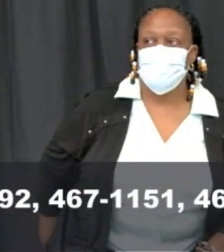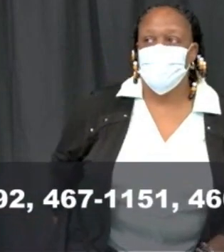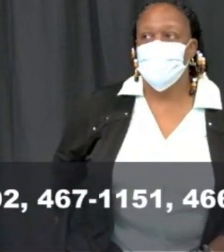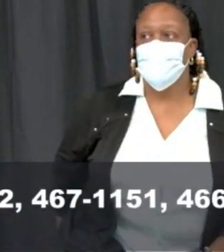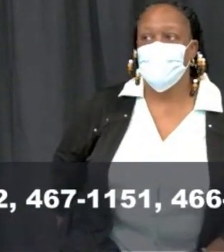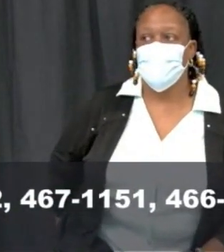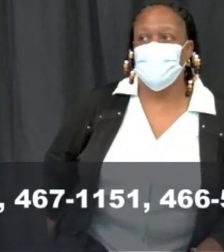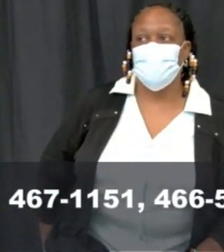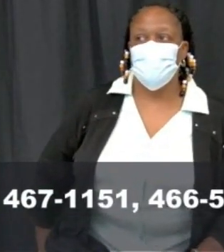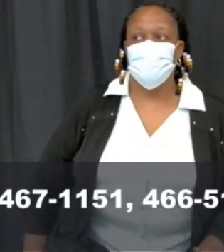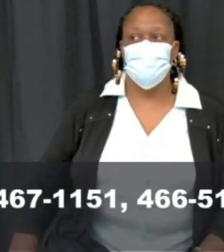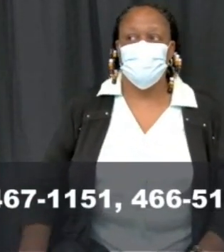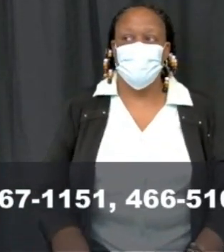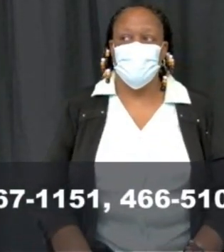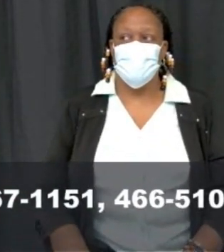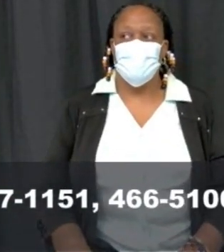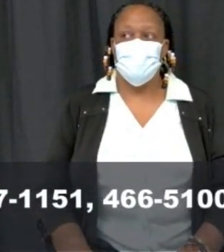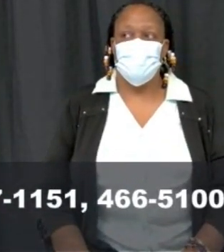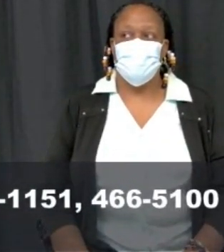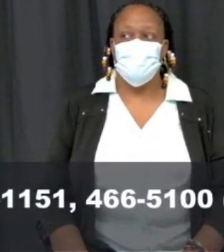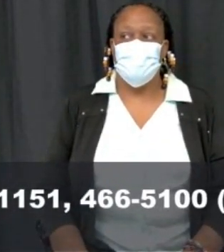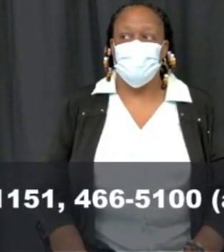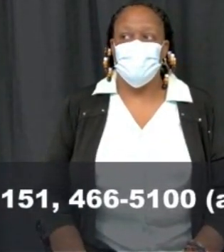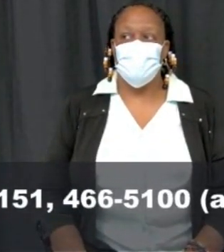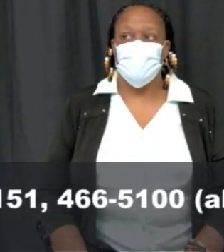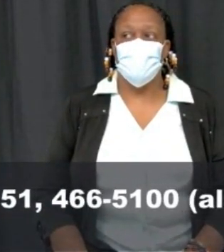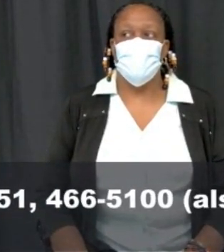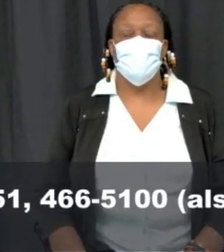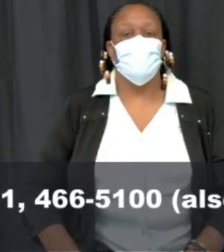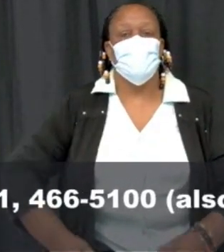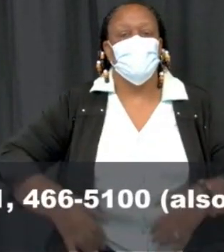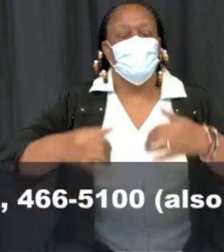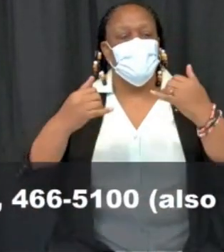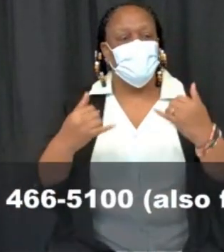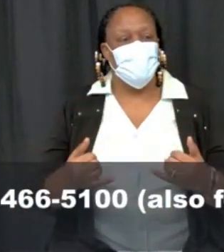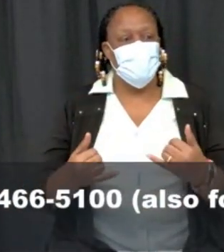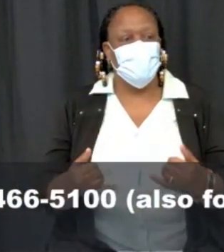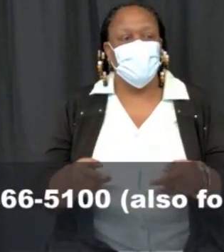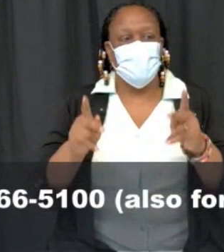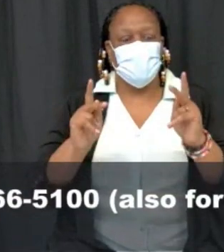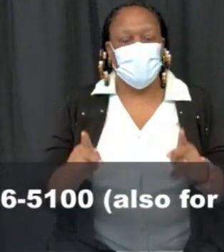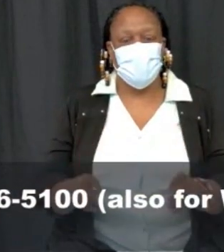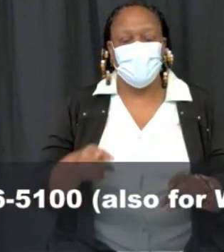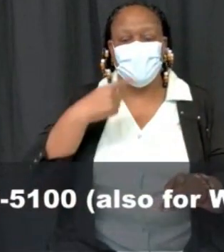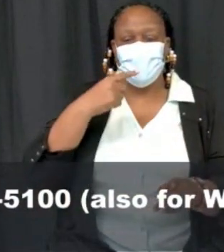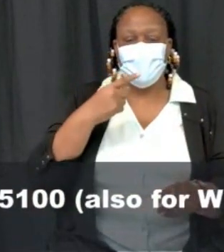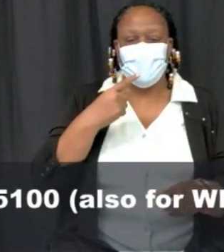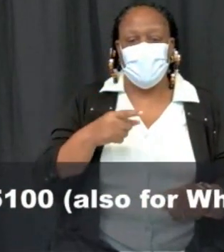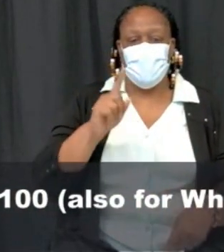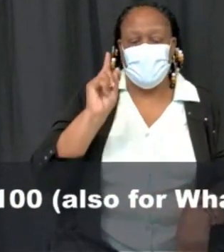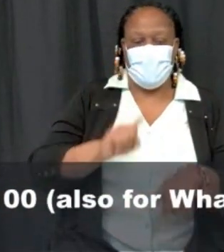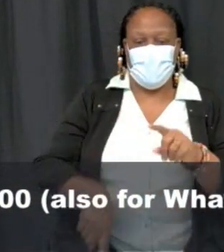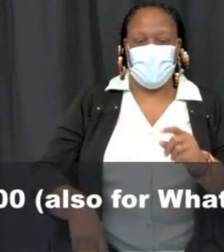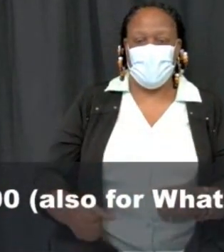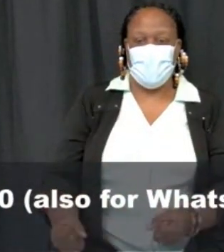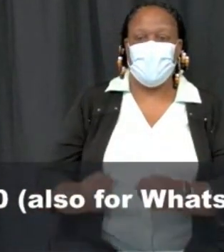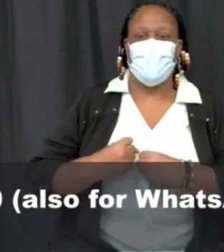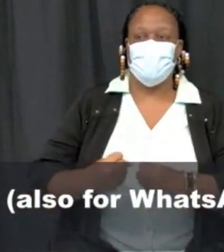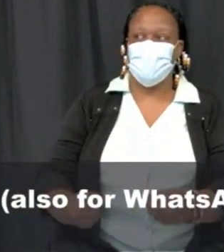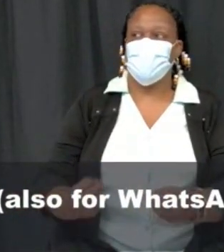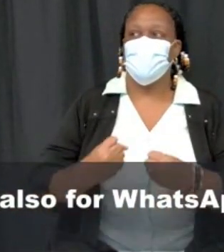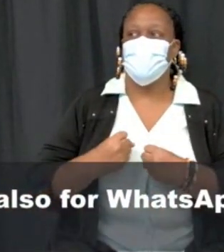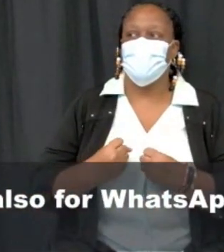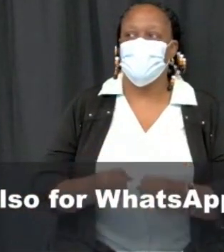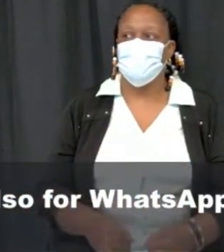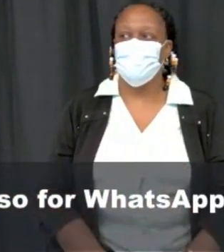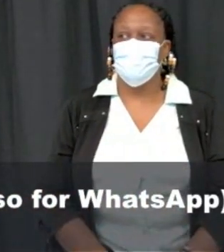about persons not being able to exercise. Please note that we have not